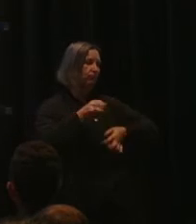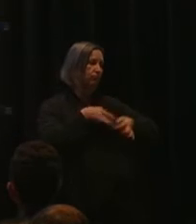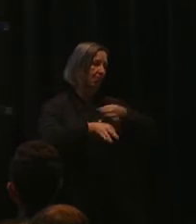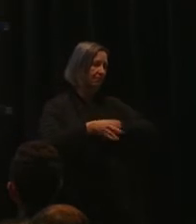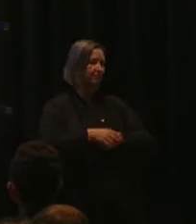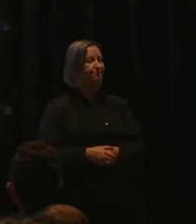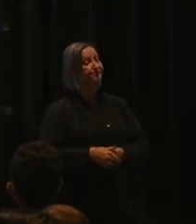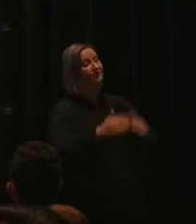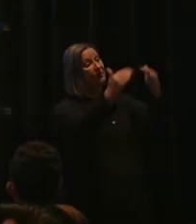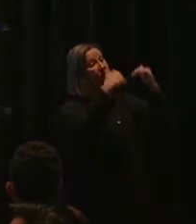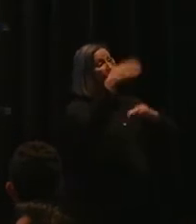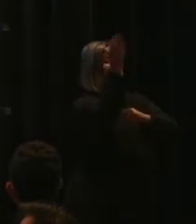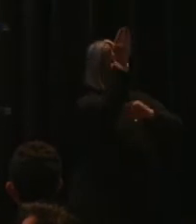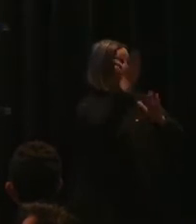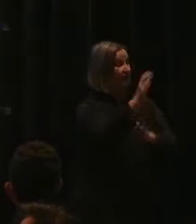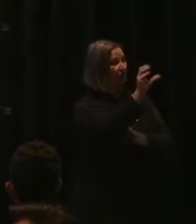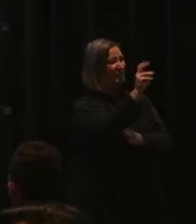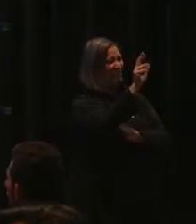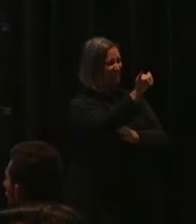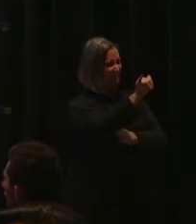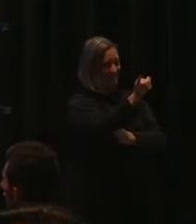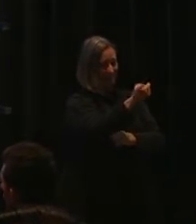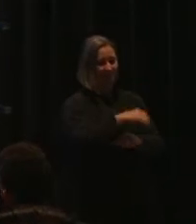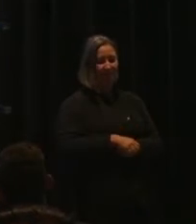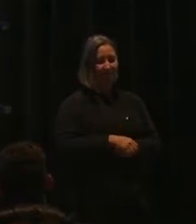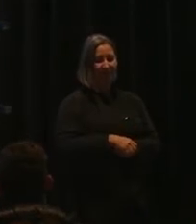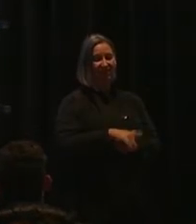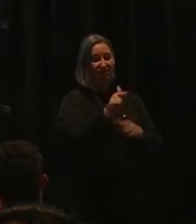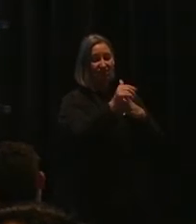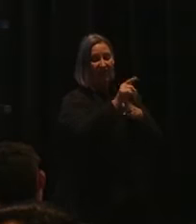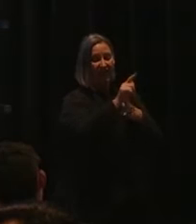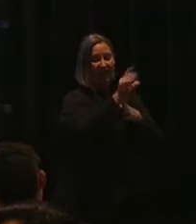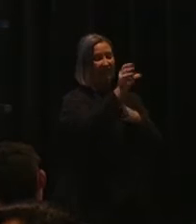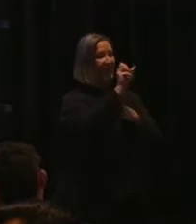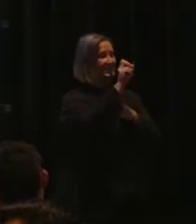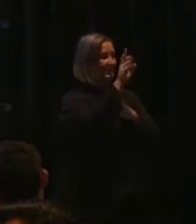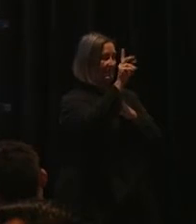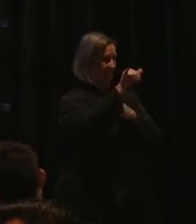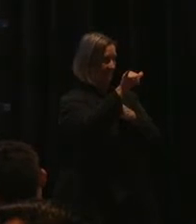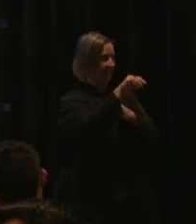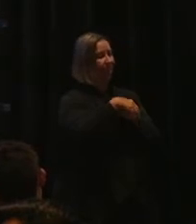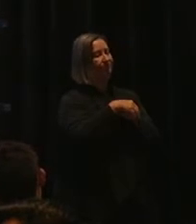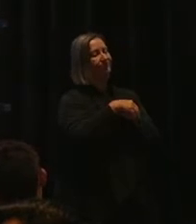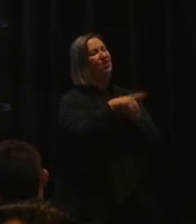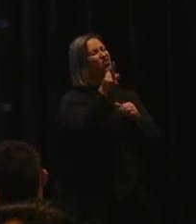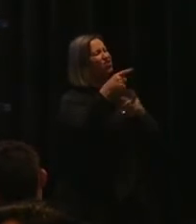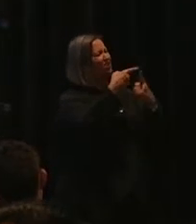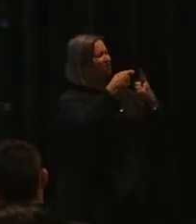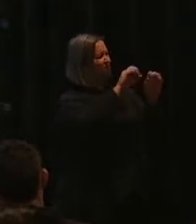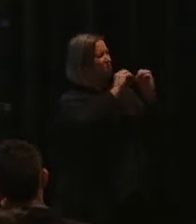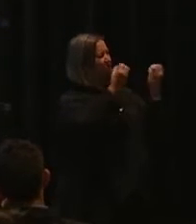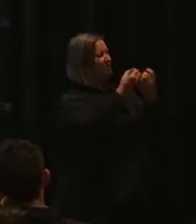So our next speaker is Cindy Luongo Cassidy. She's the section leader for the Texas section of the International Dark Sky